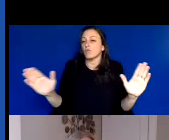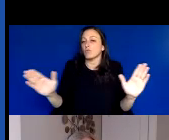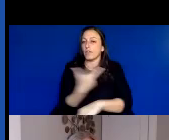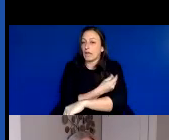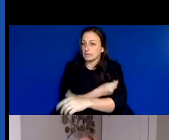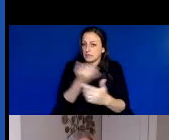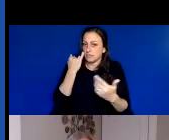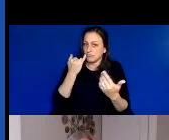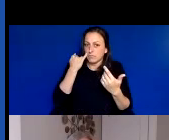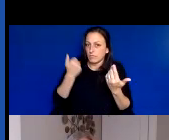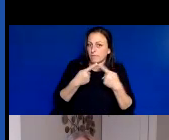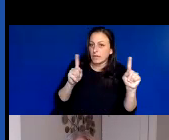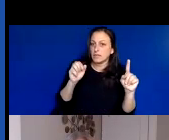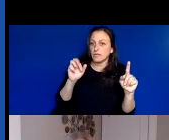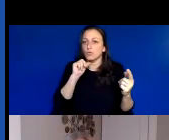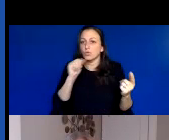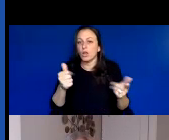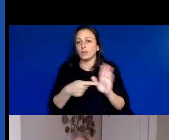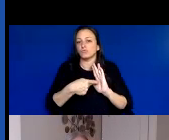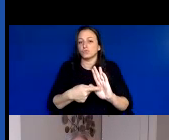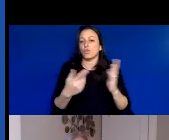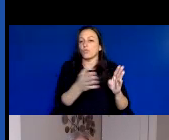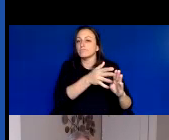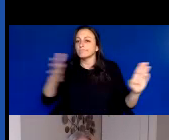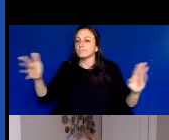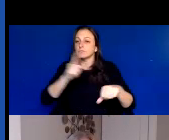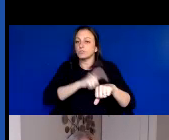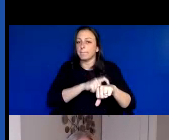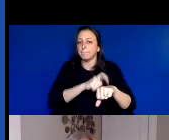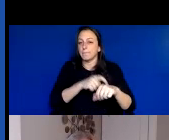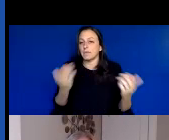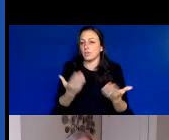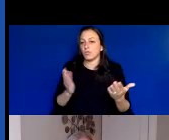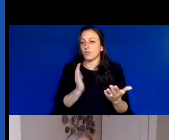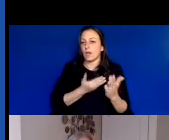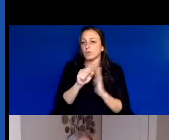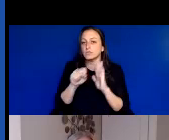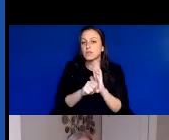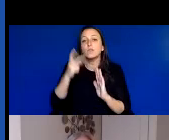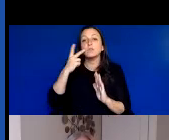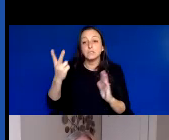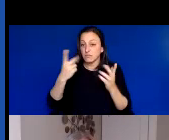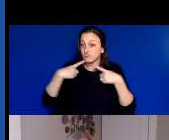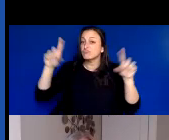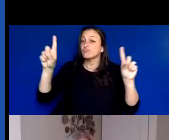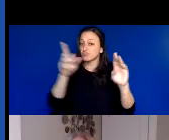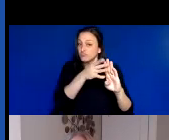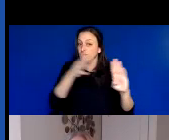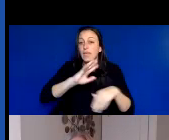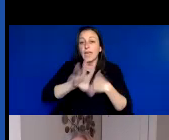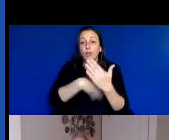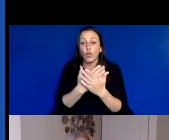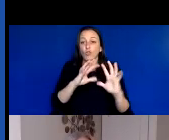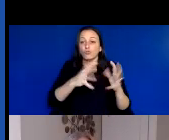being reported as a case here in Colorado over time. So you can see that we continue to see high levels of effectiveness in all age